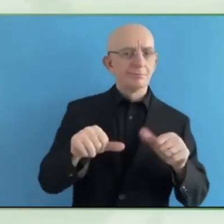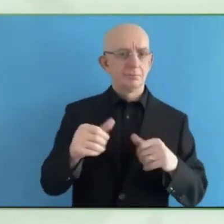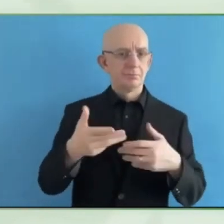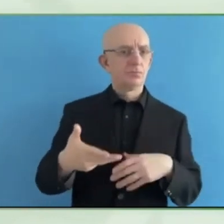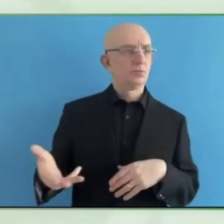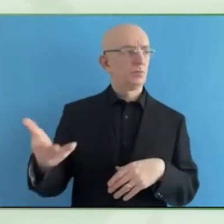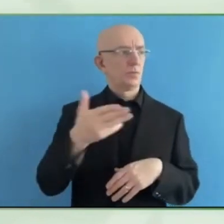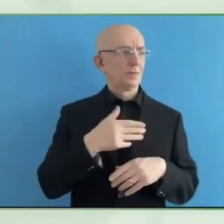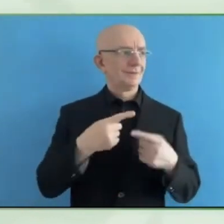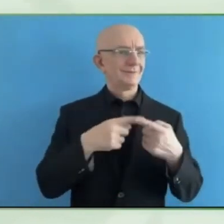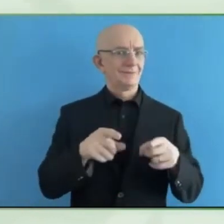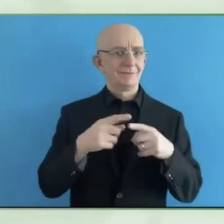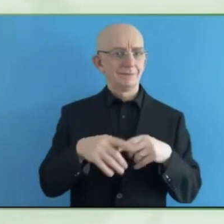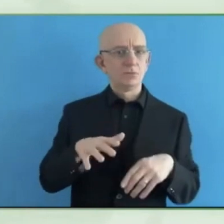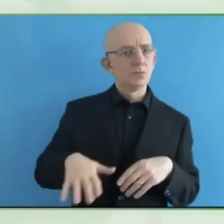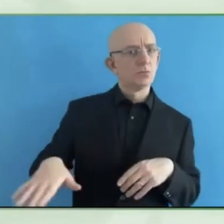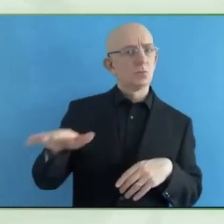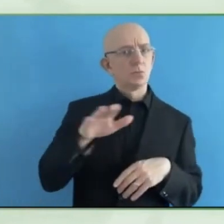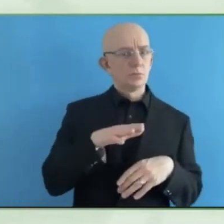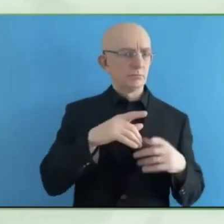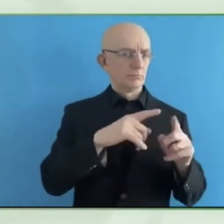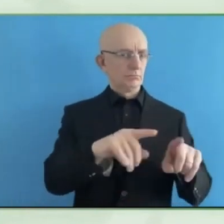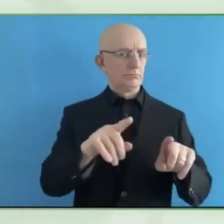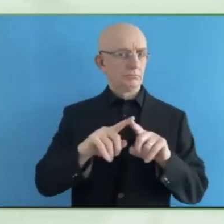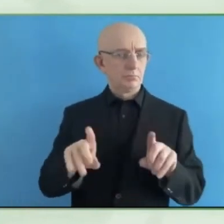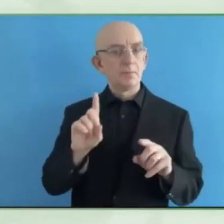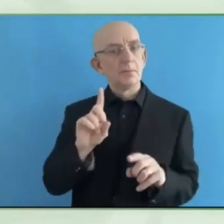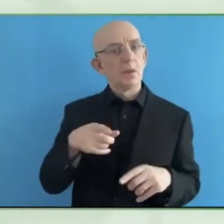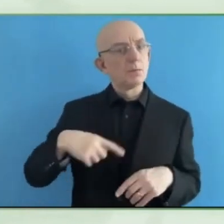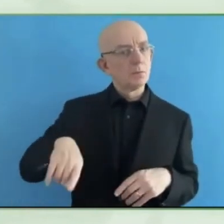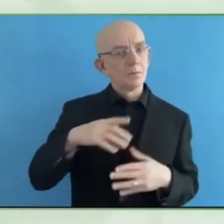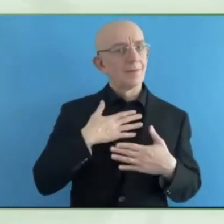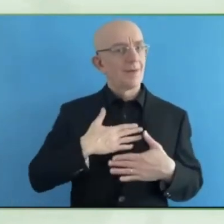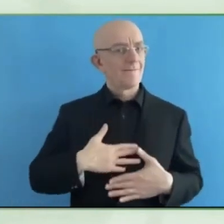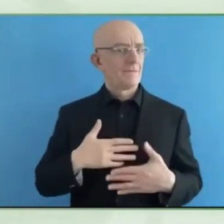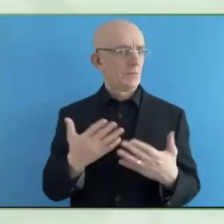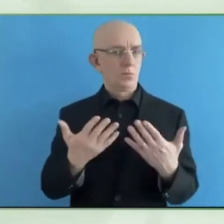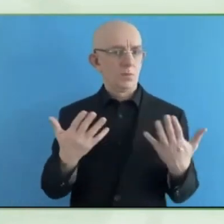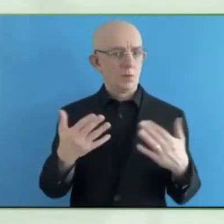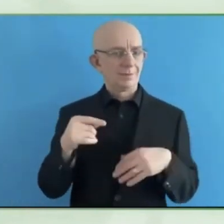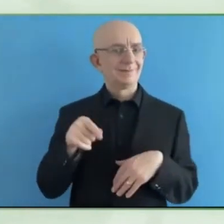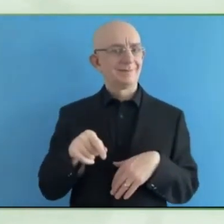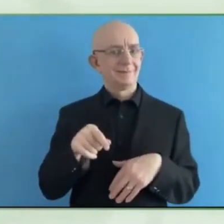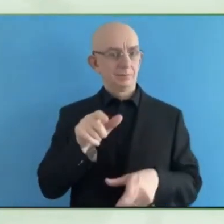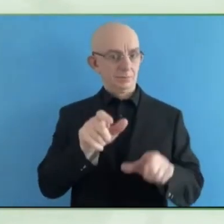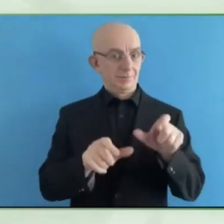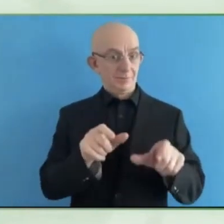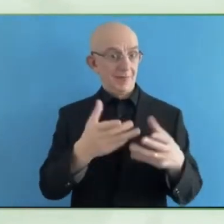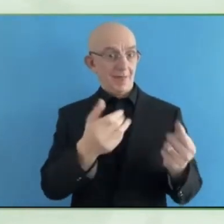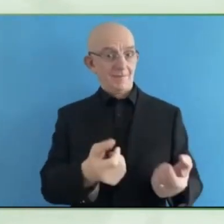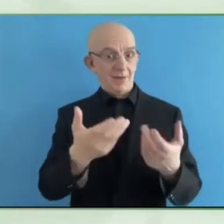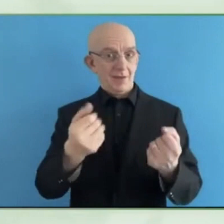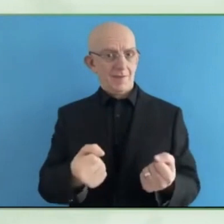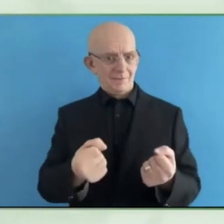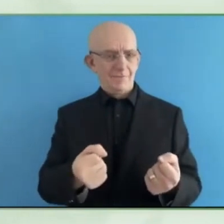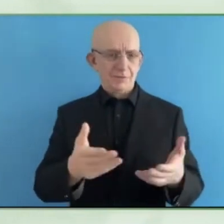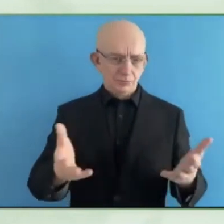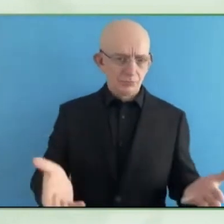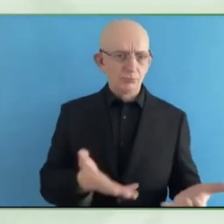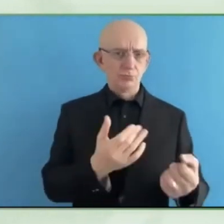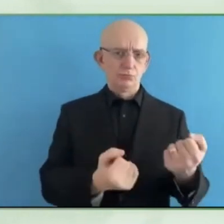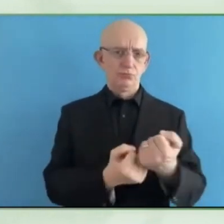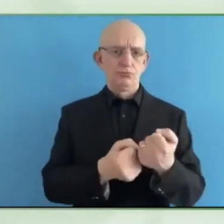and their life on their strength. And therefore, we created a project that